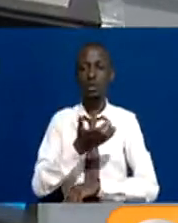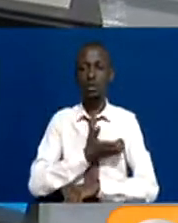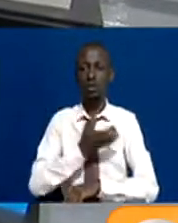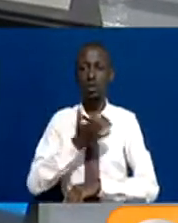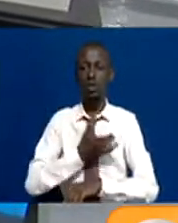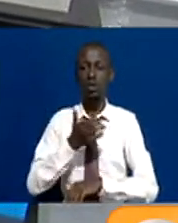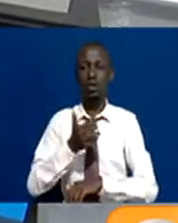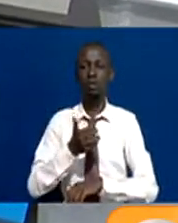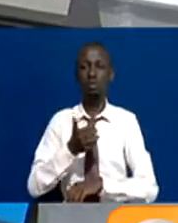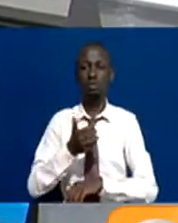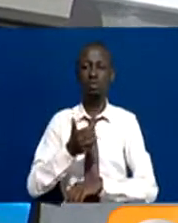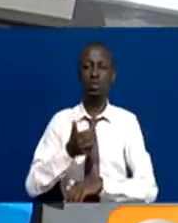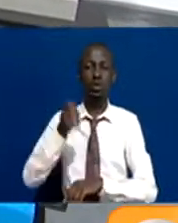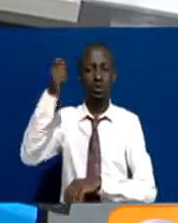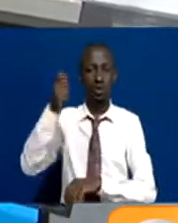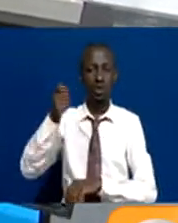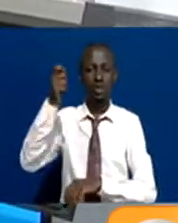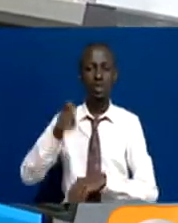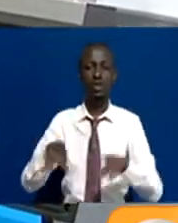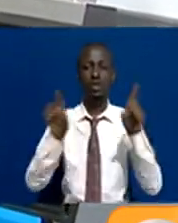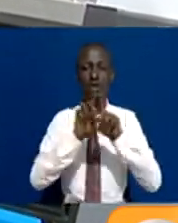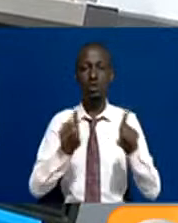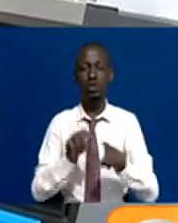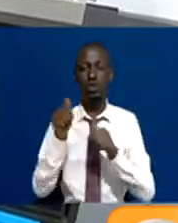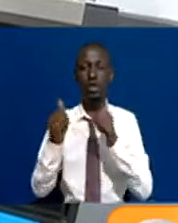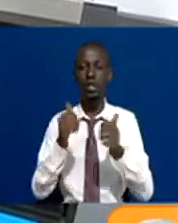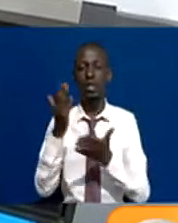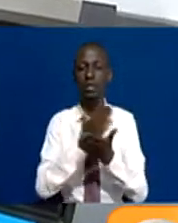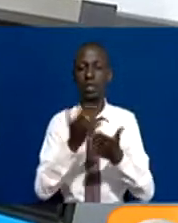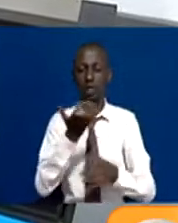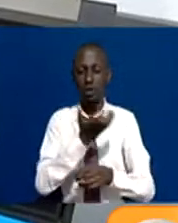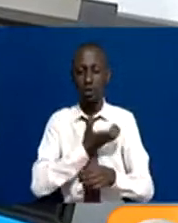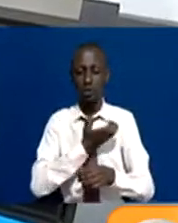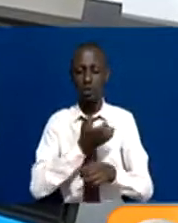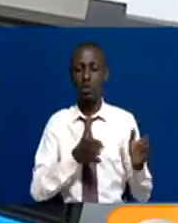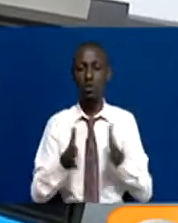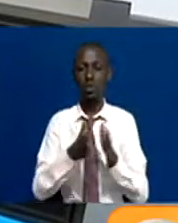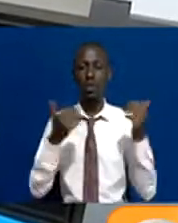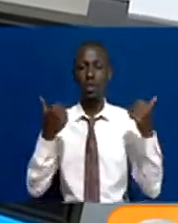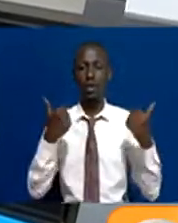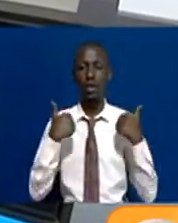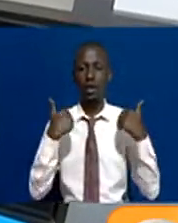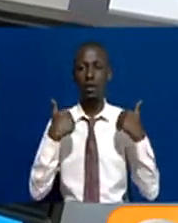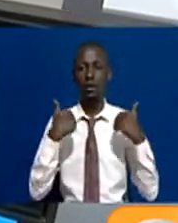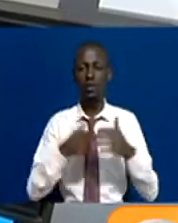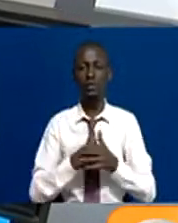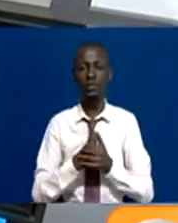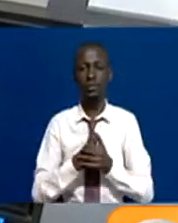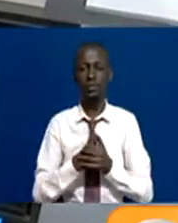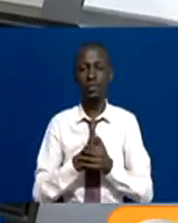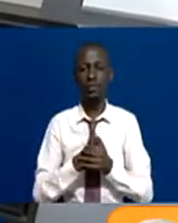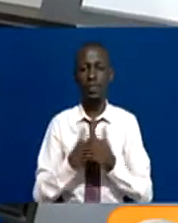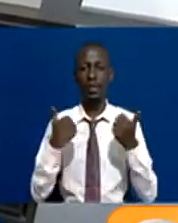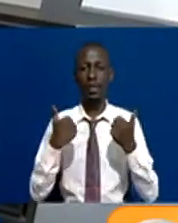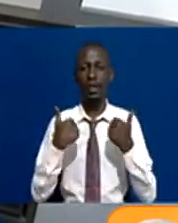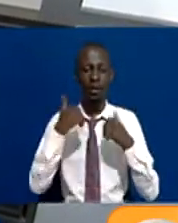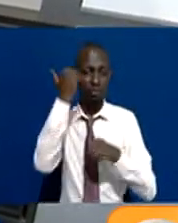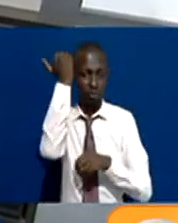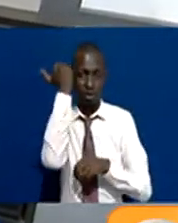Justice, and then the different sectors doing things in their own spaces. So like the judiciary has come up with with the SGBV court, which